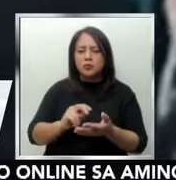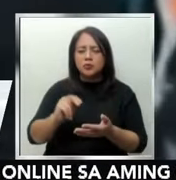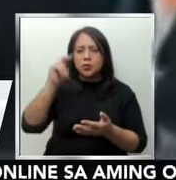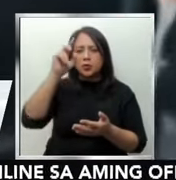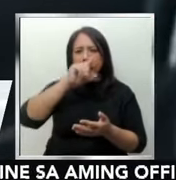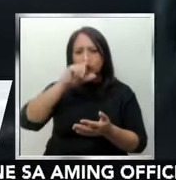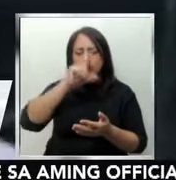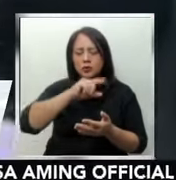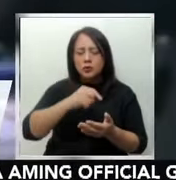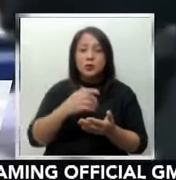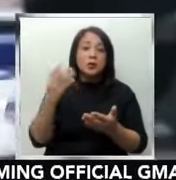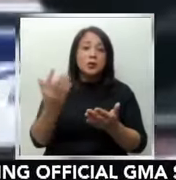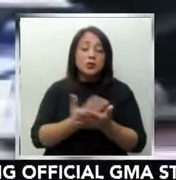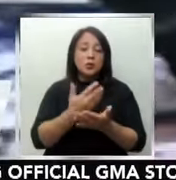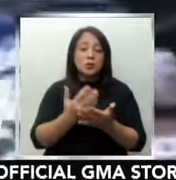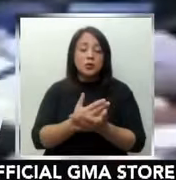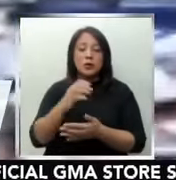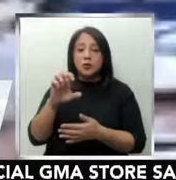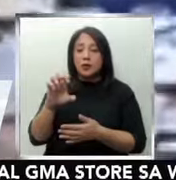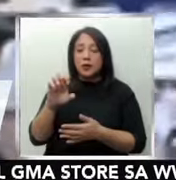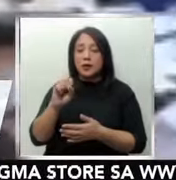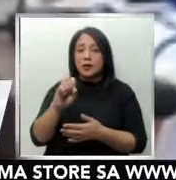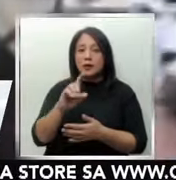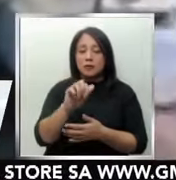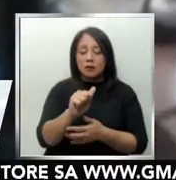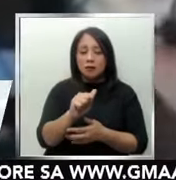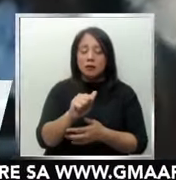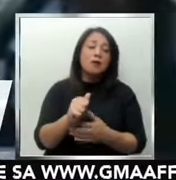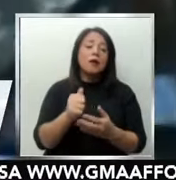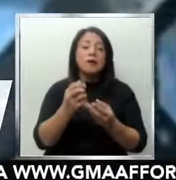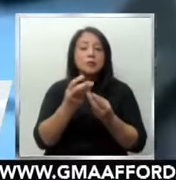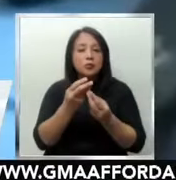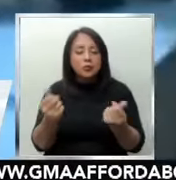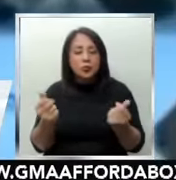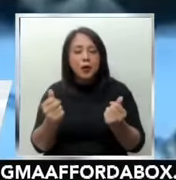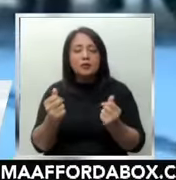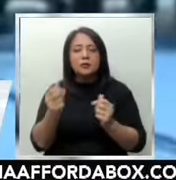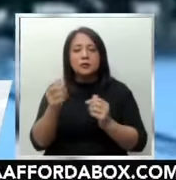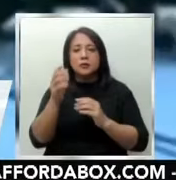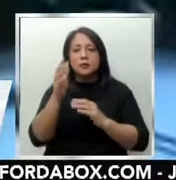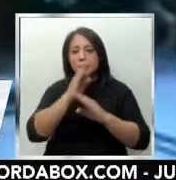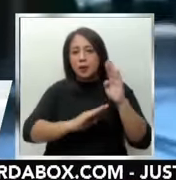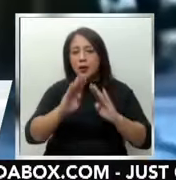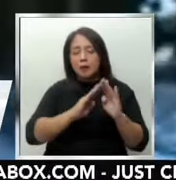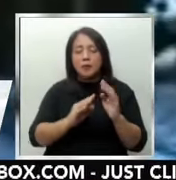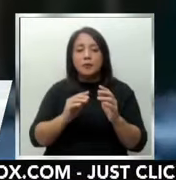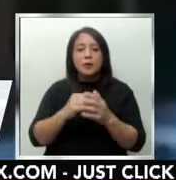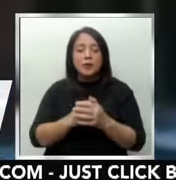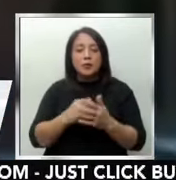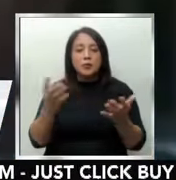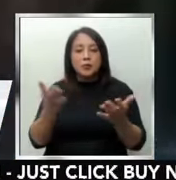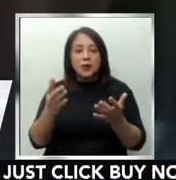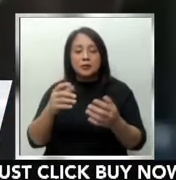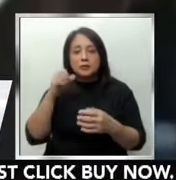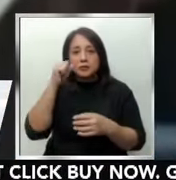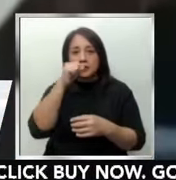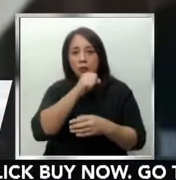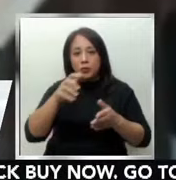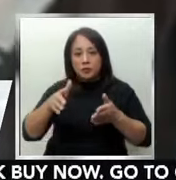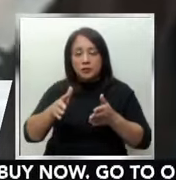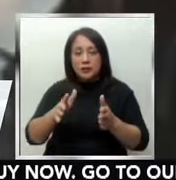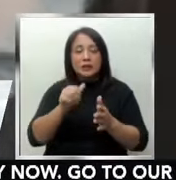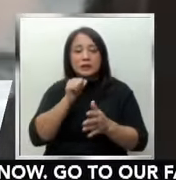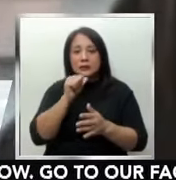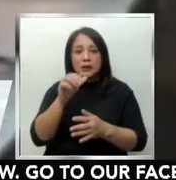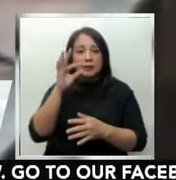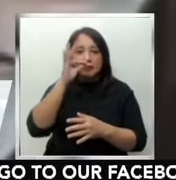expanded edc is addressing the escalation of tensions in the Taiwan straits not Philippine